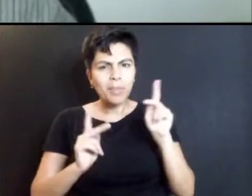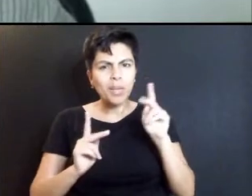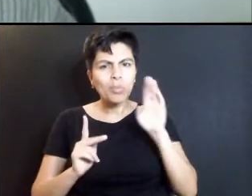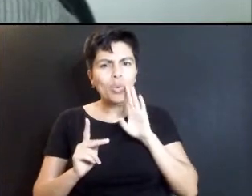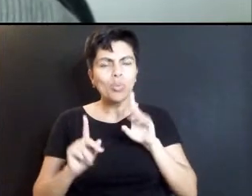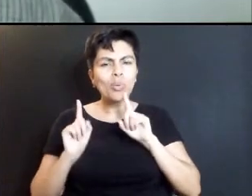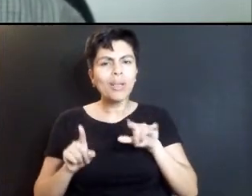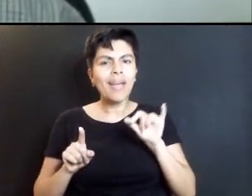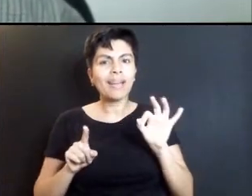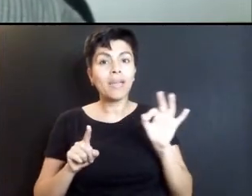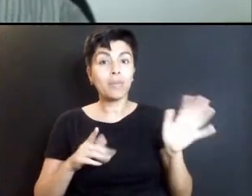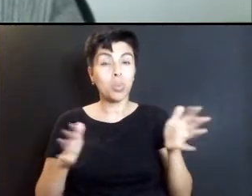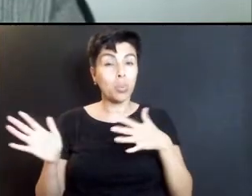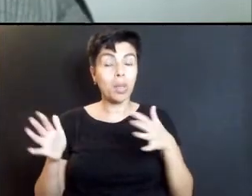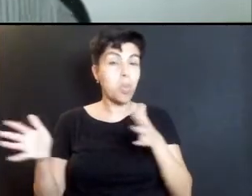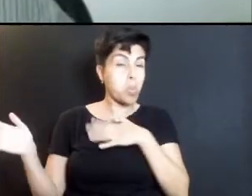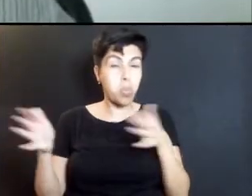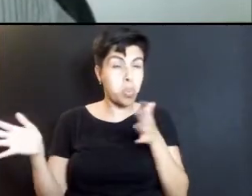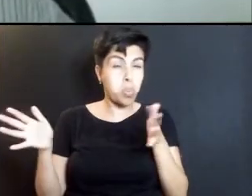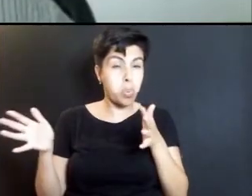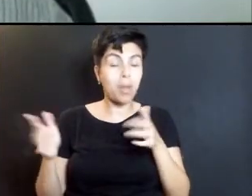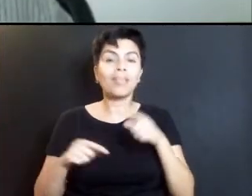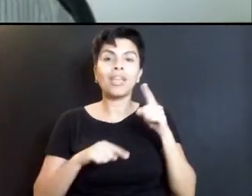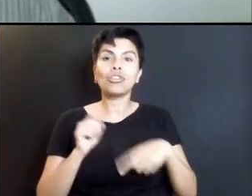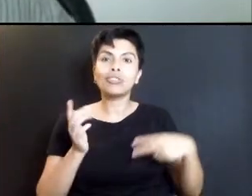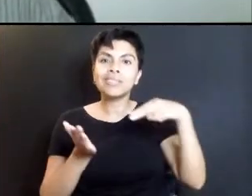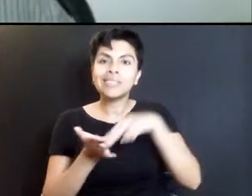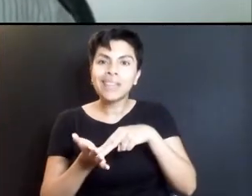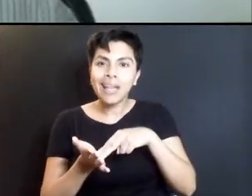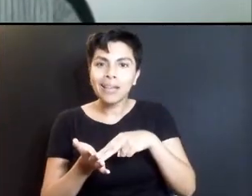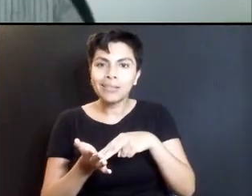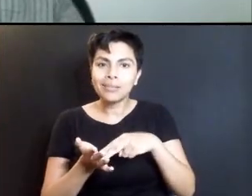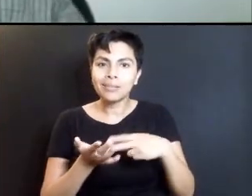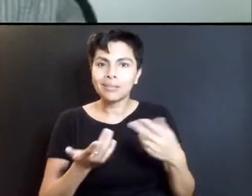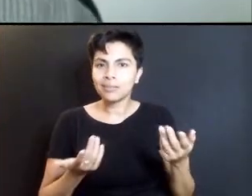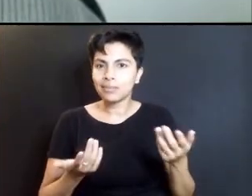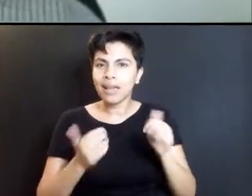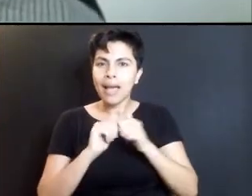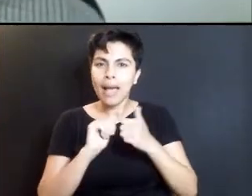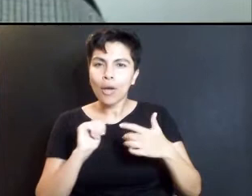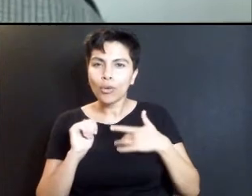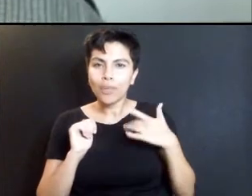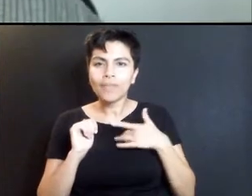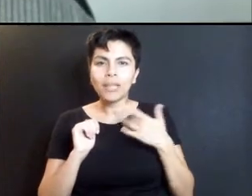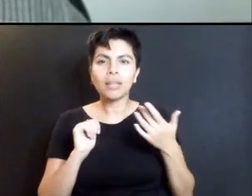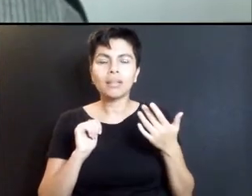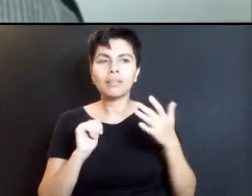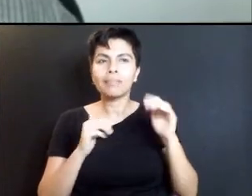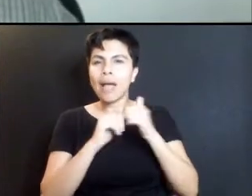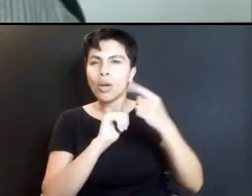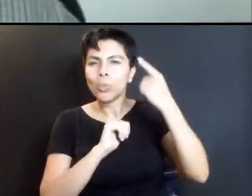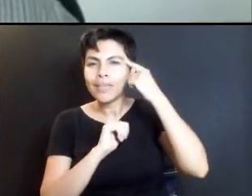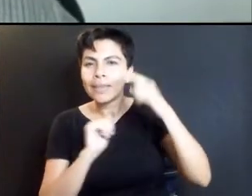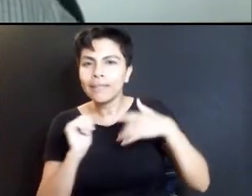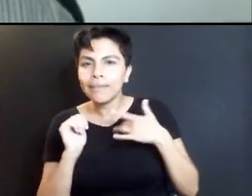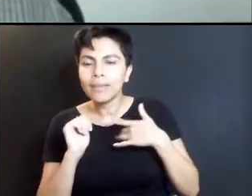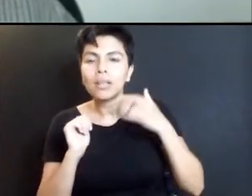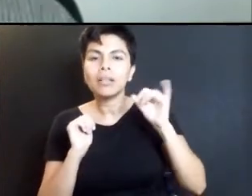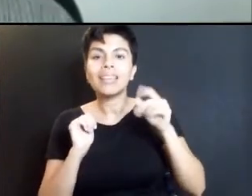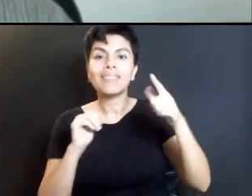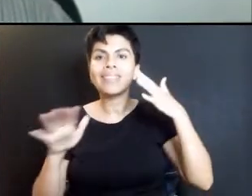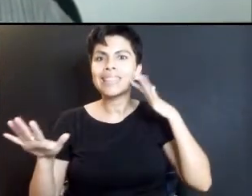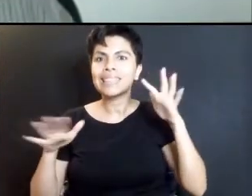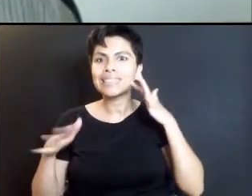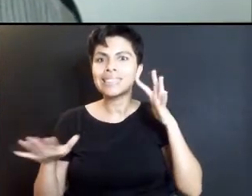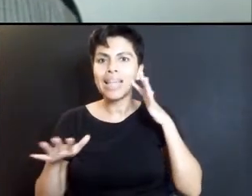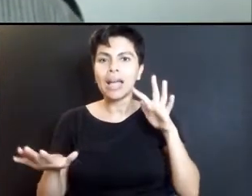so hard that they couldn't stand up against it? How do you think they would feel if the